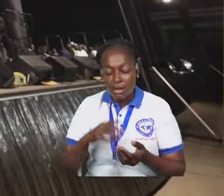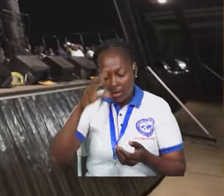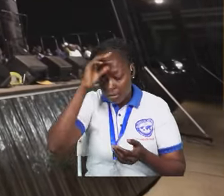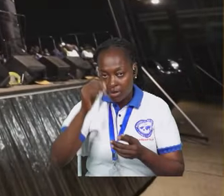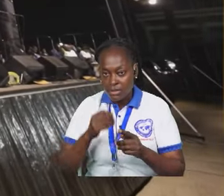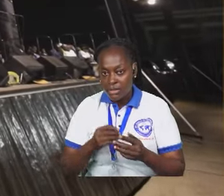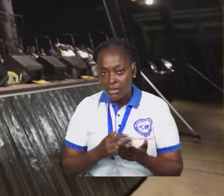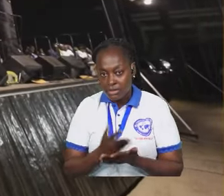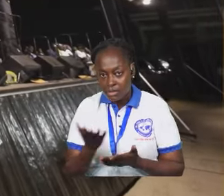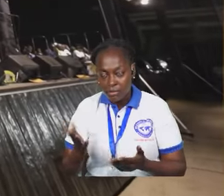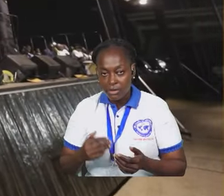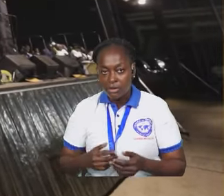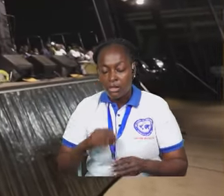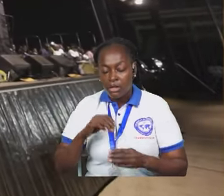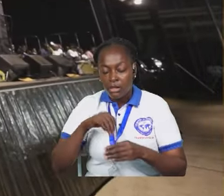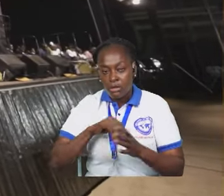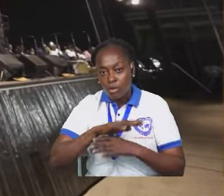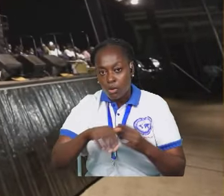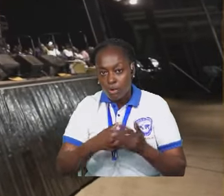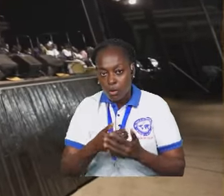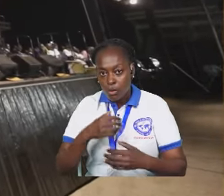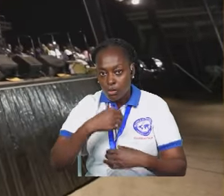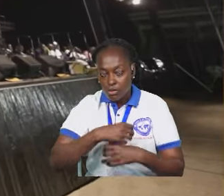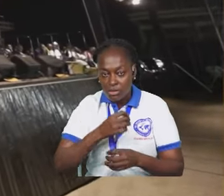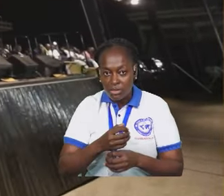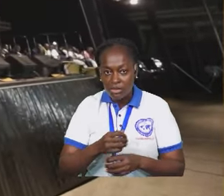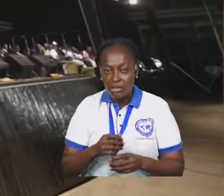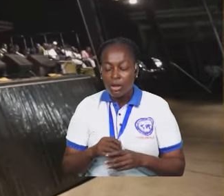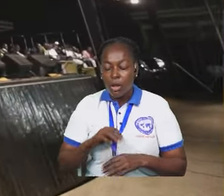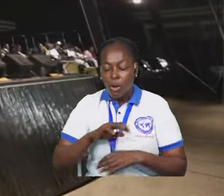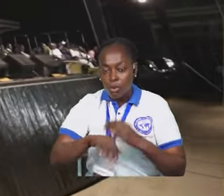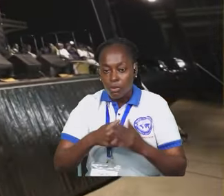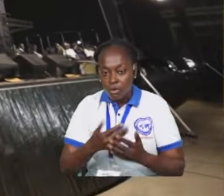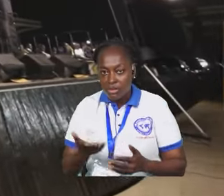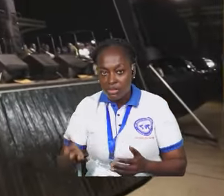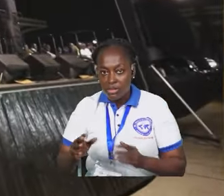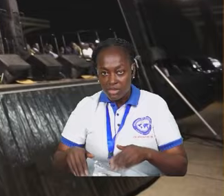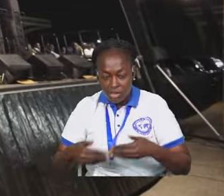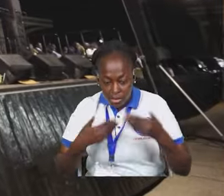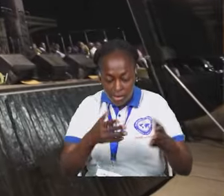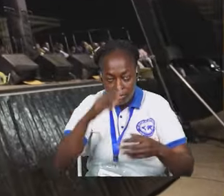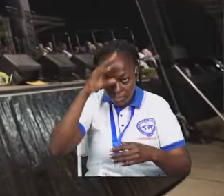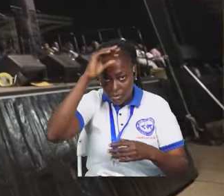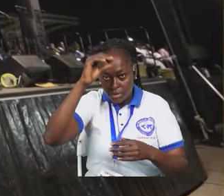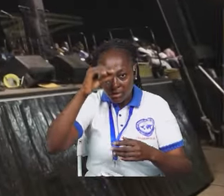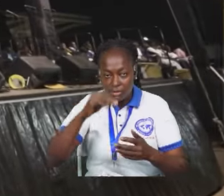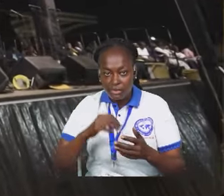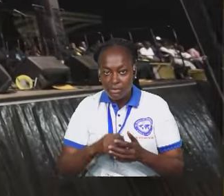Of all creation, of all the things he handed over to man,